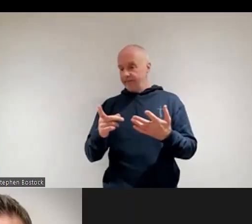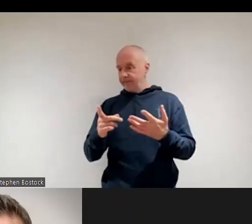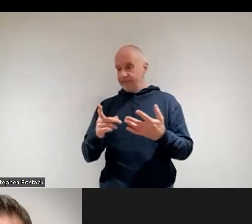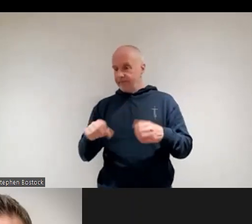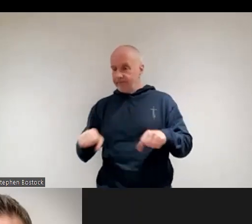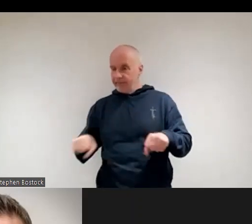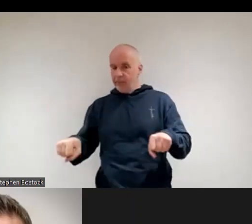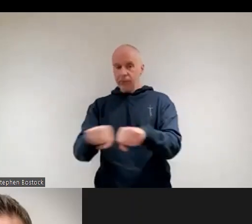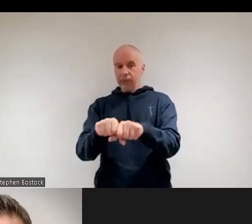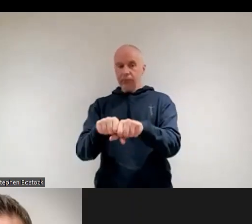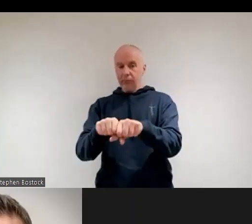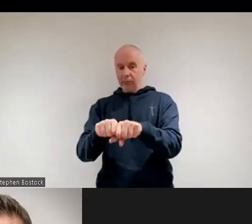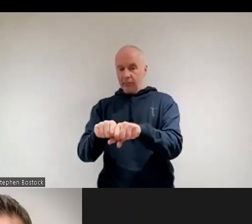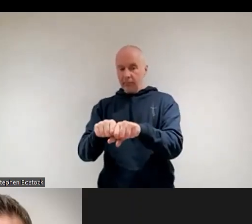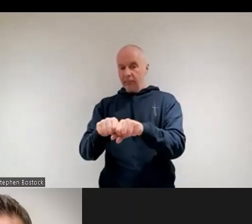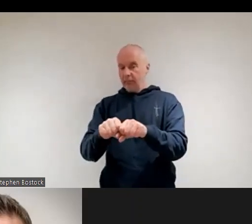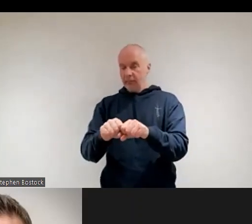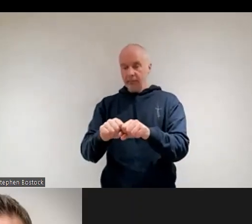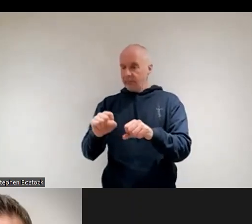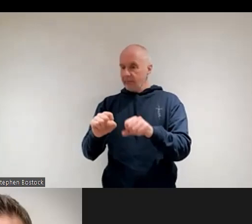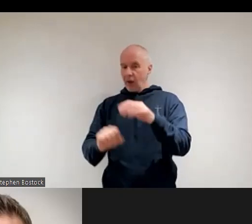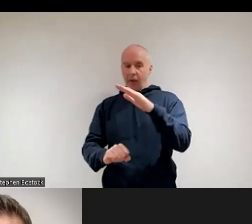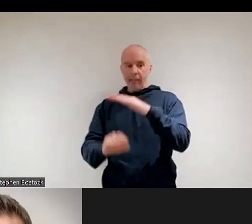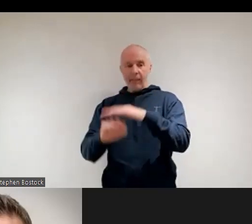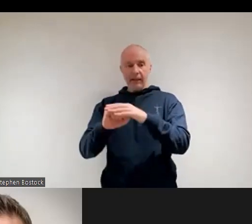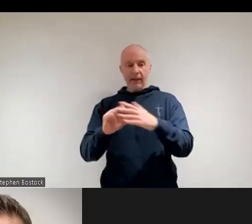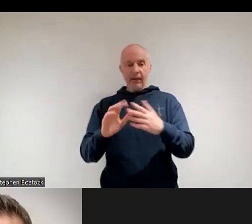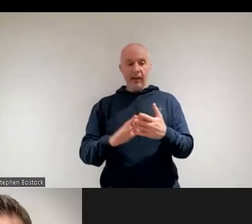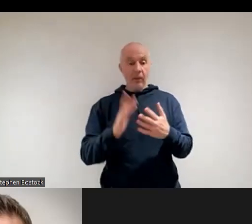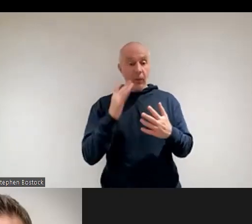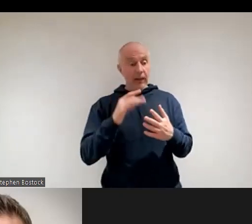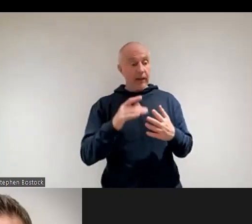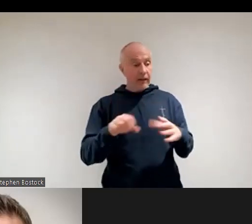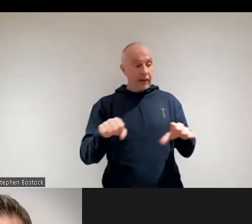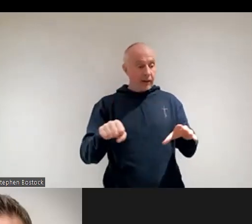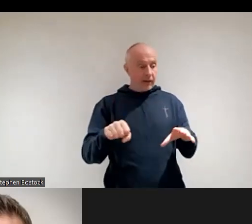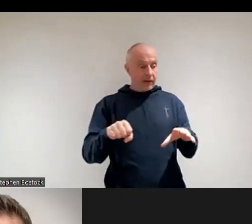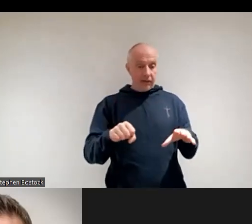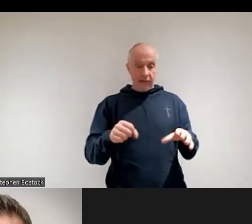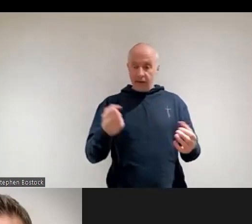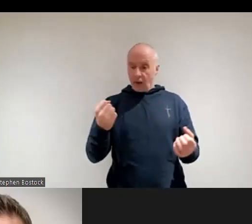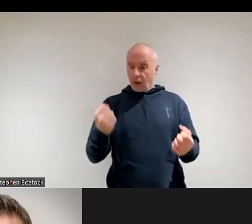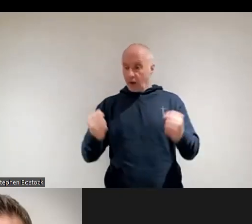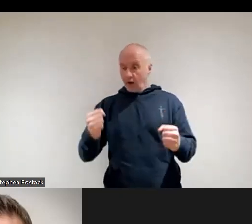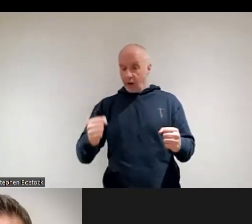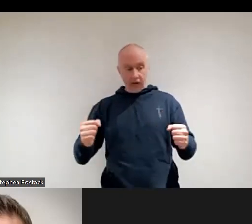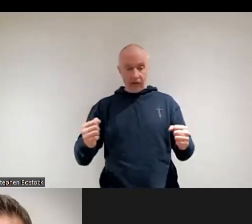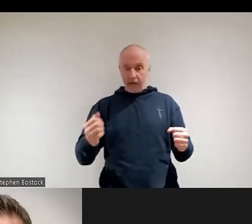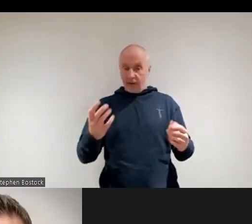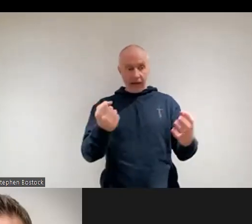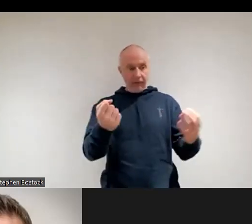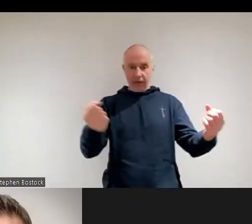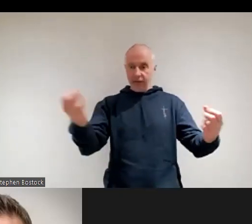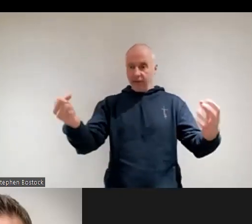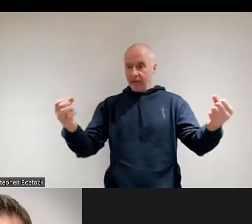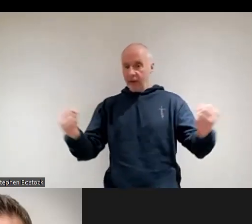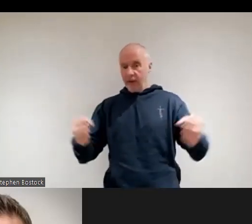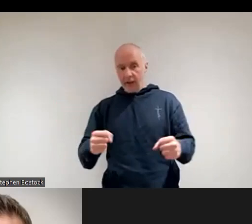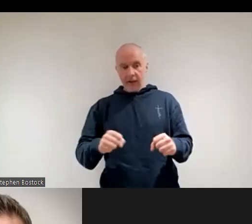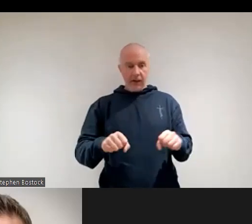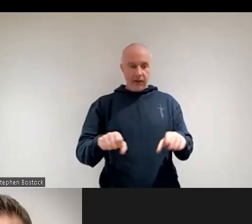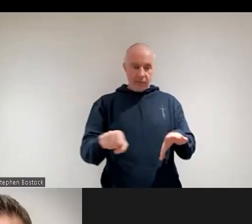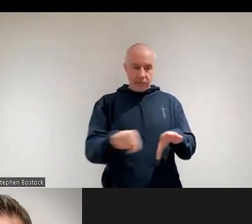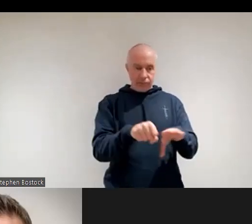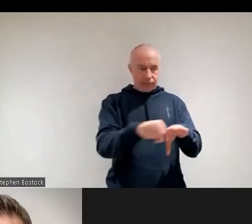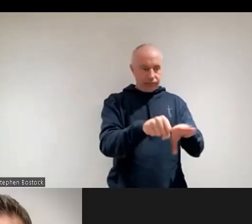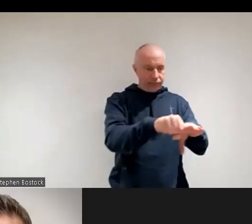minimum amount of the powers. And when you all plug the cars into the chargers in your workplace, because everyone got an EV, then everyone will get the minimum amount